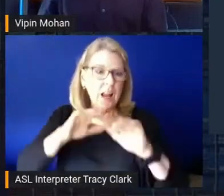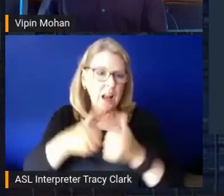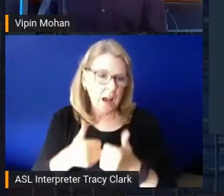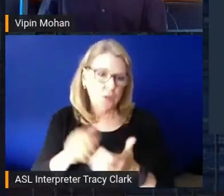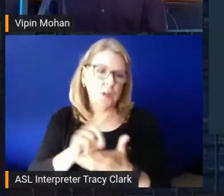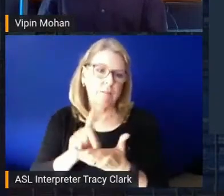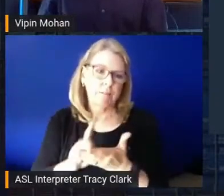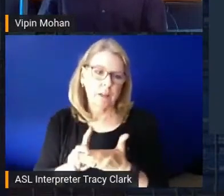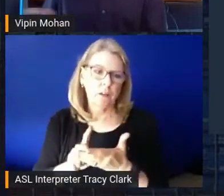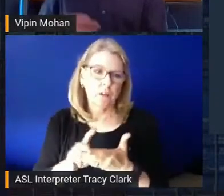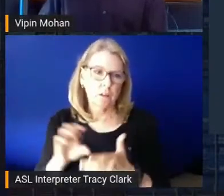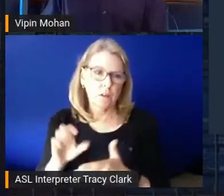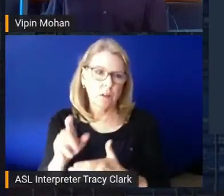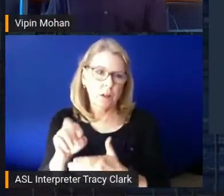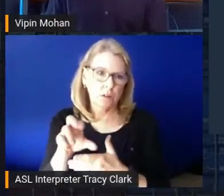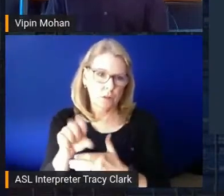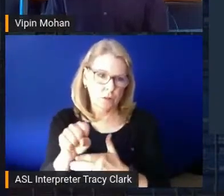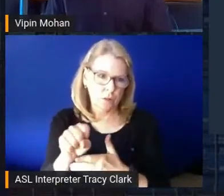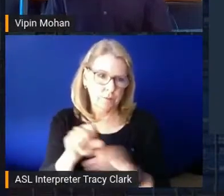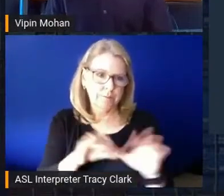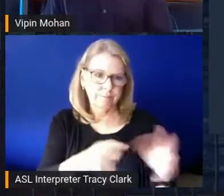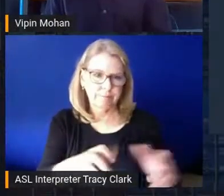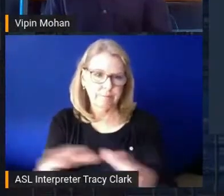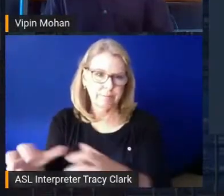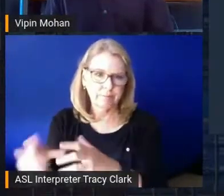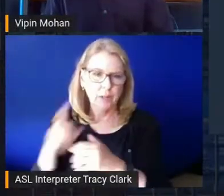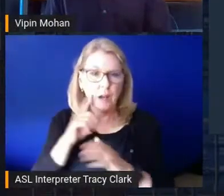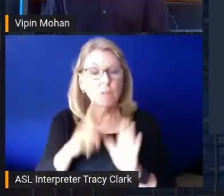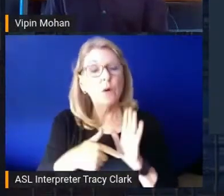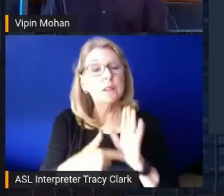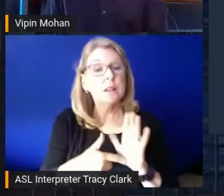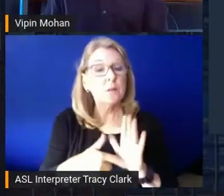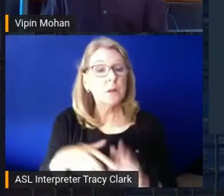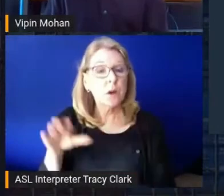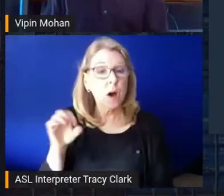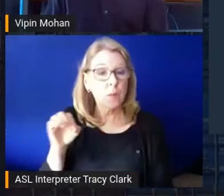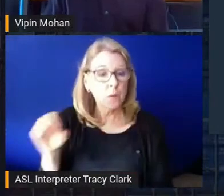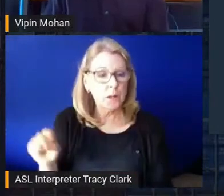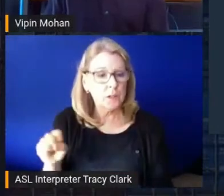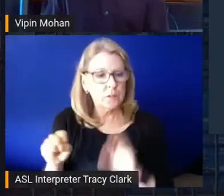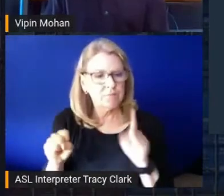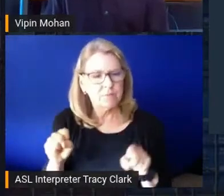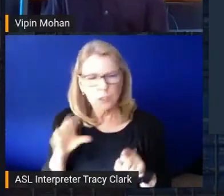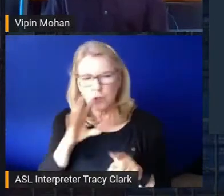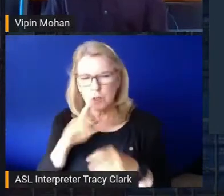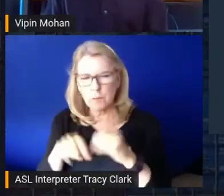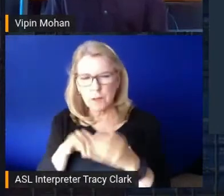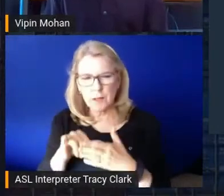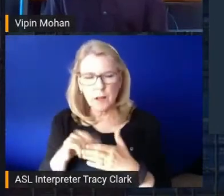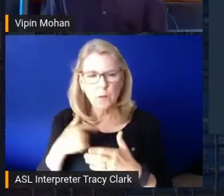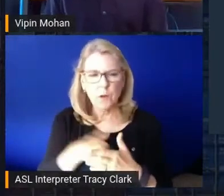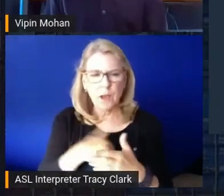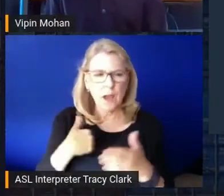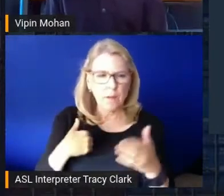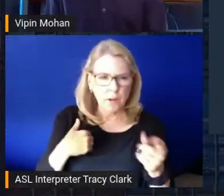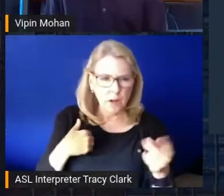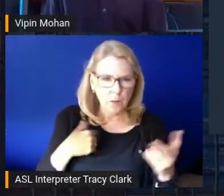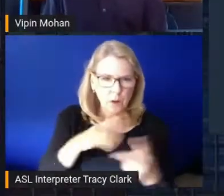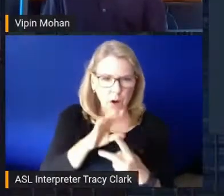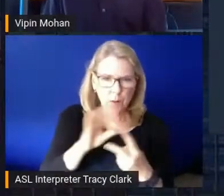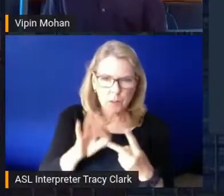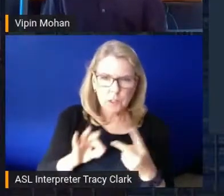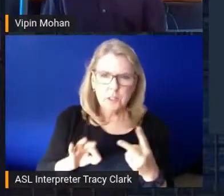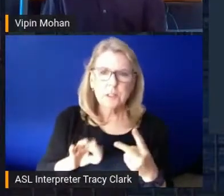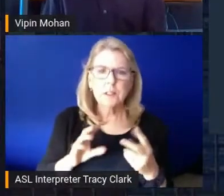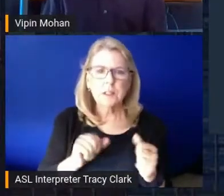with the operating system, Vignesh was talking about it. We have a couple options. The default is Bottle Rocket, and you can also use Ubuntu.